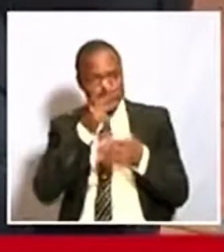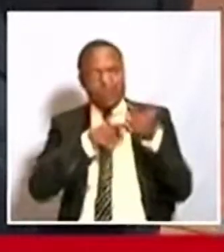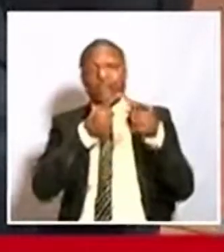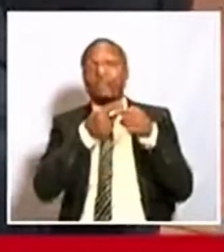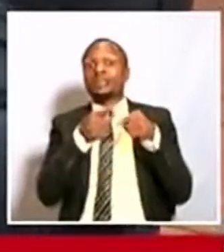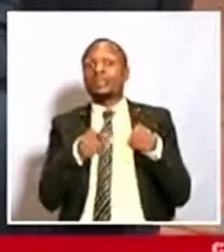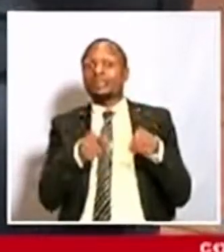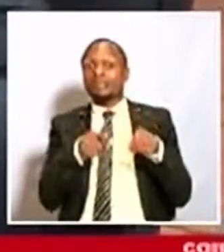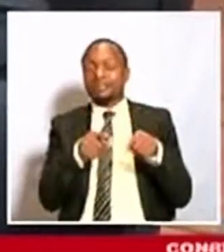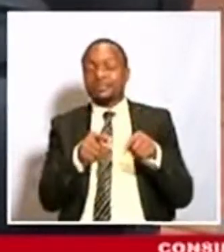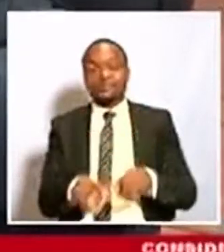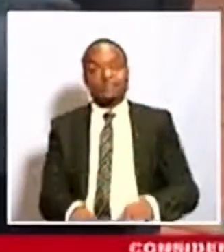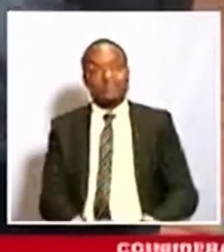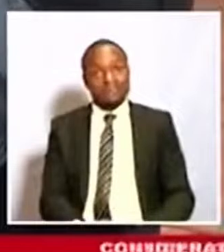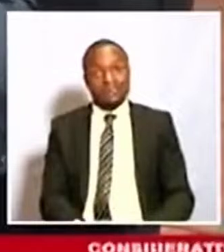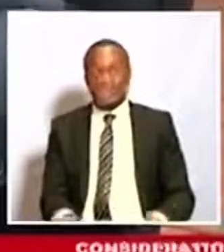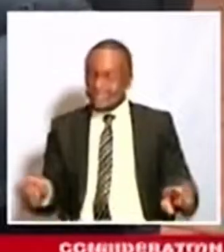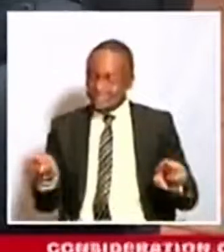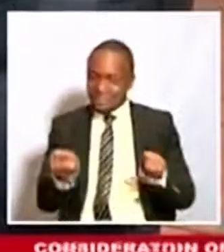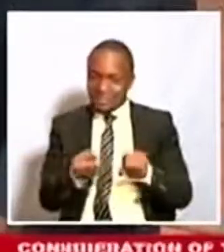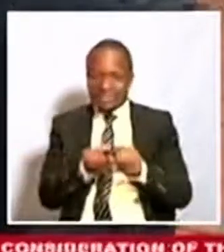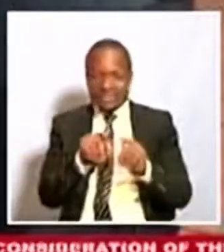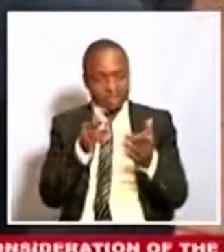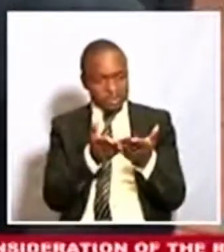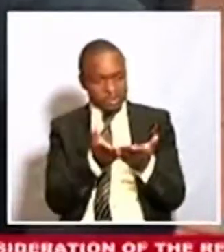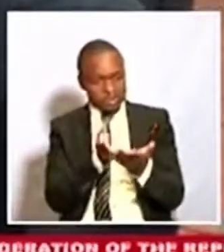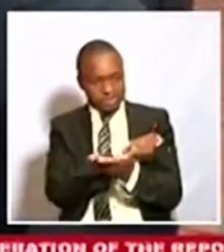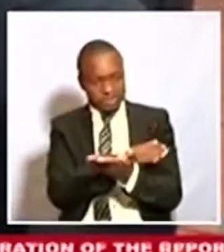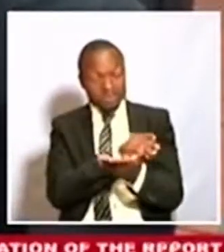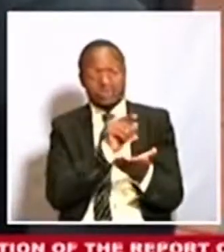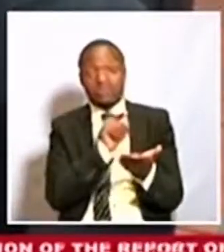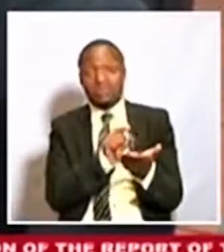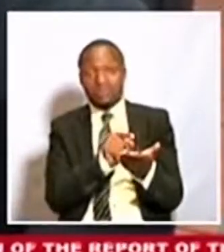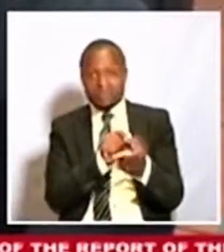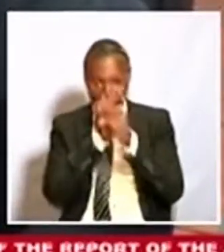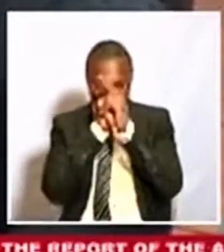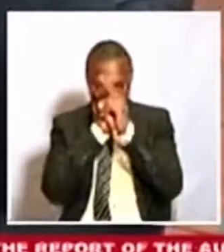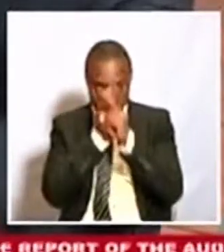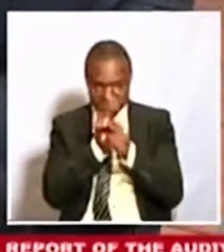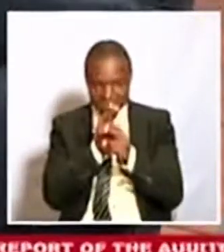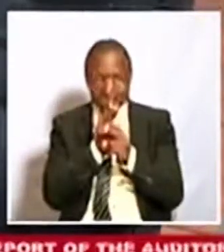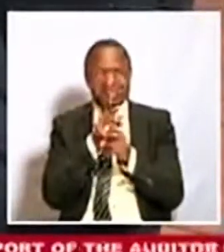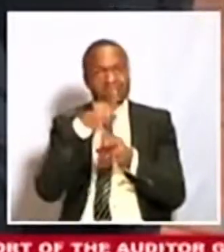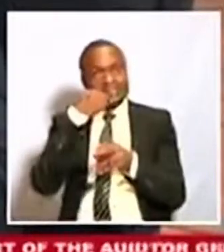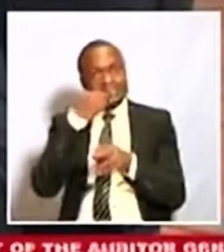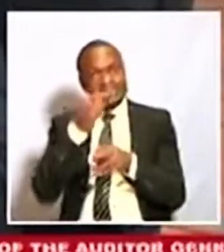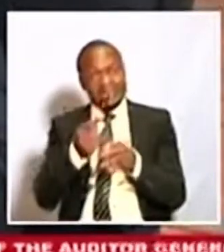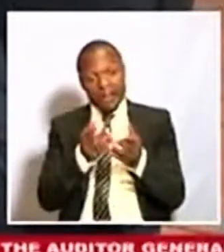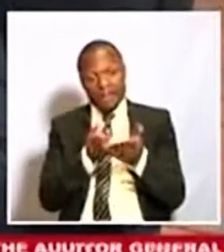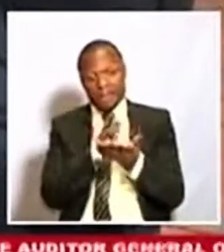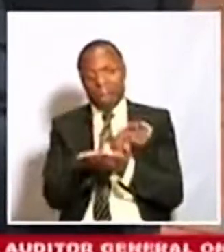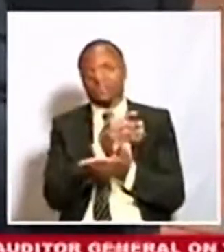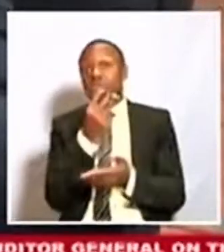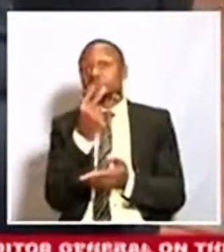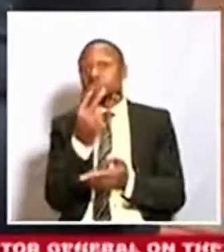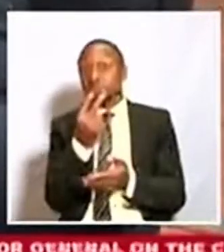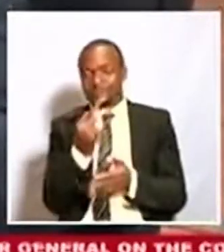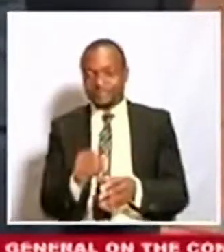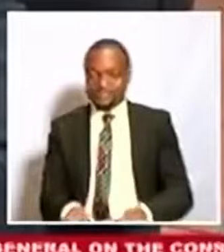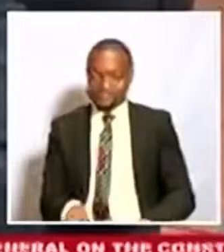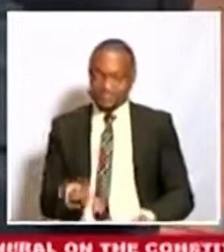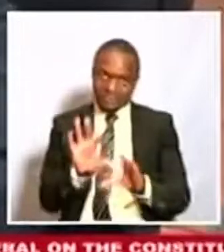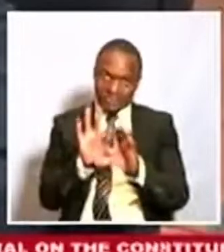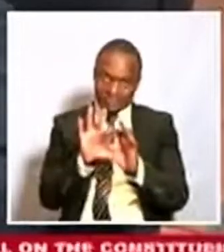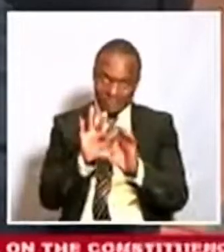happening on the same page that the Honorable has stated, on page 2, you find